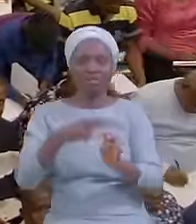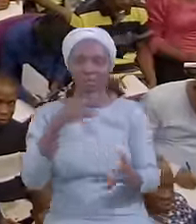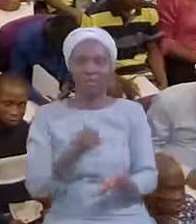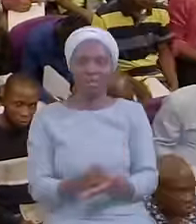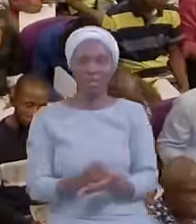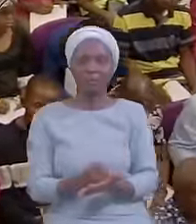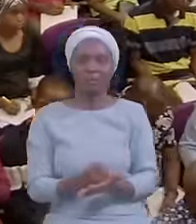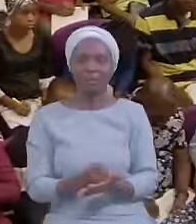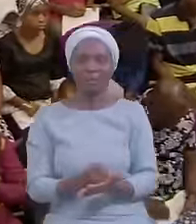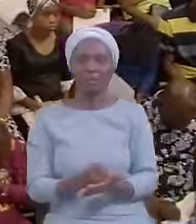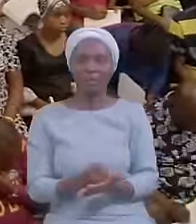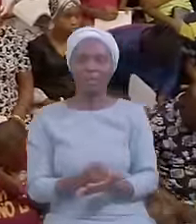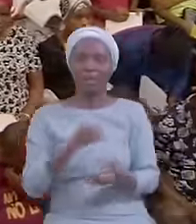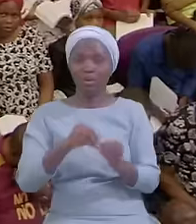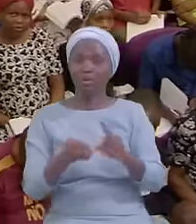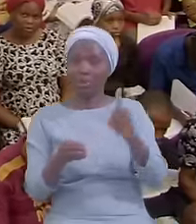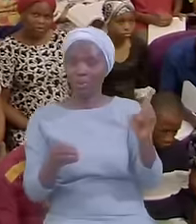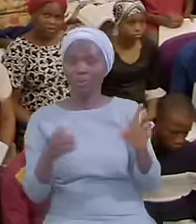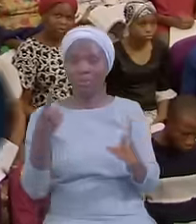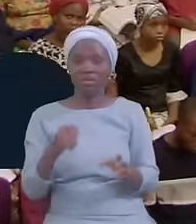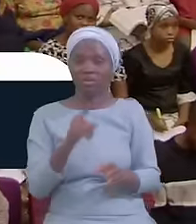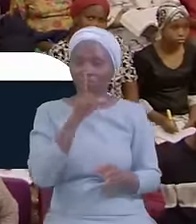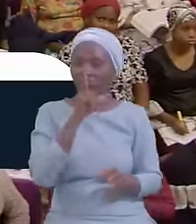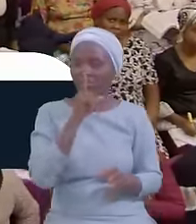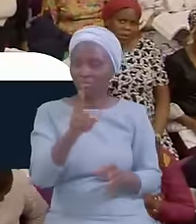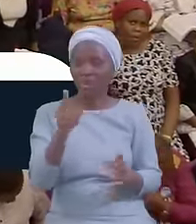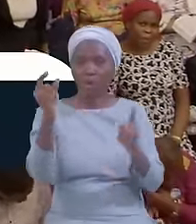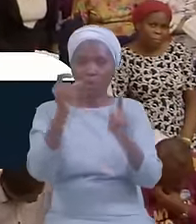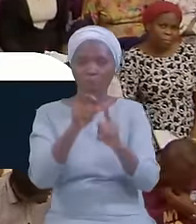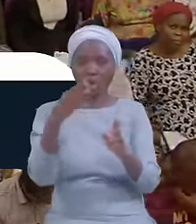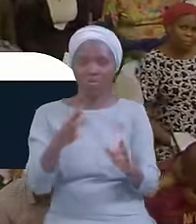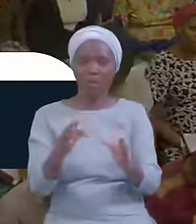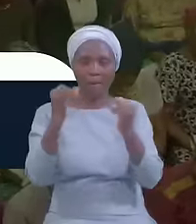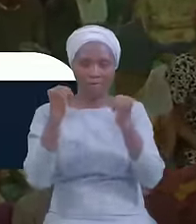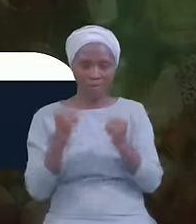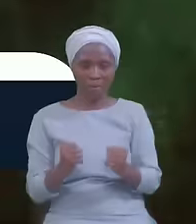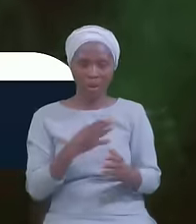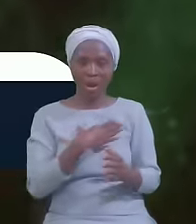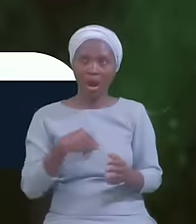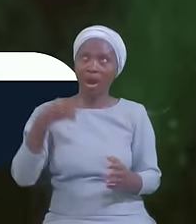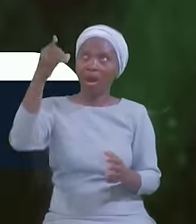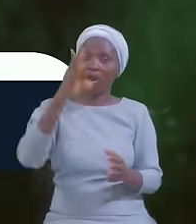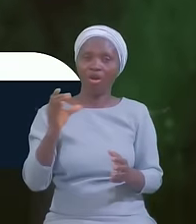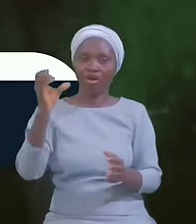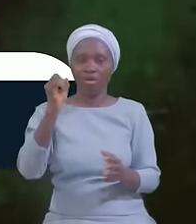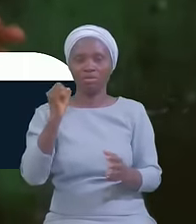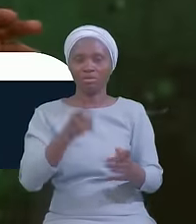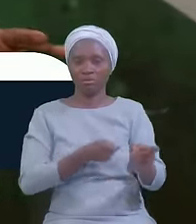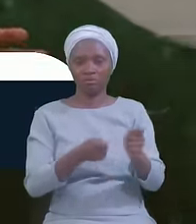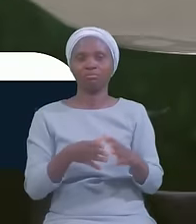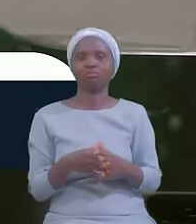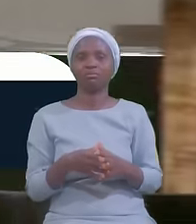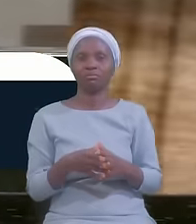Number one, the assuring word of power and God's preeminence.